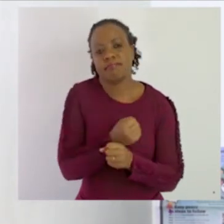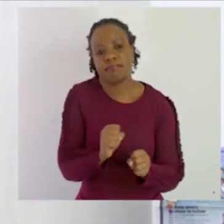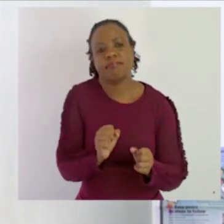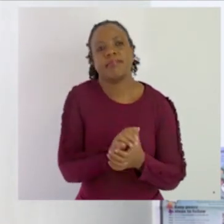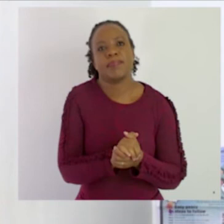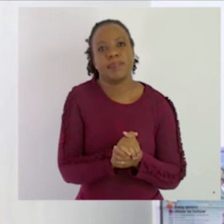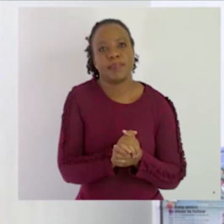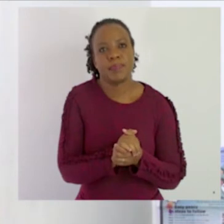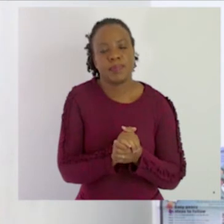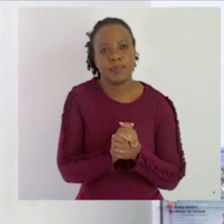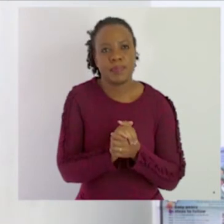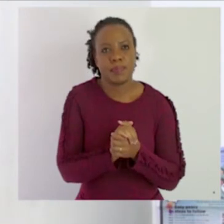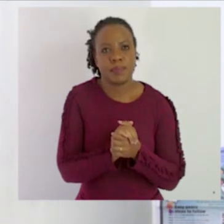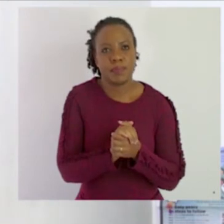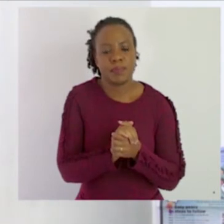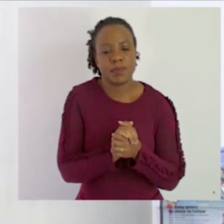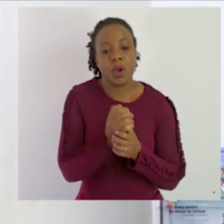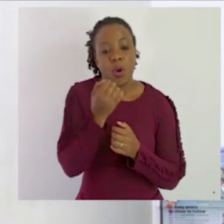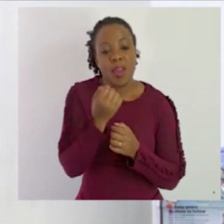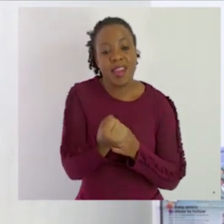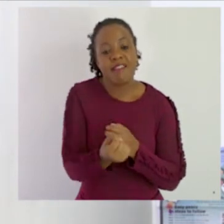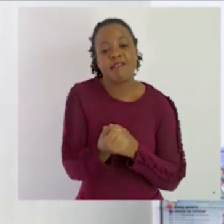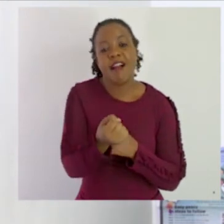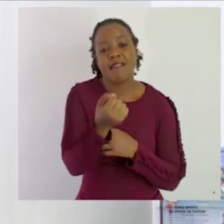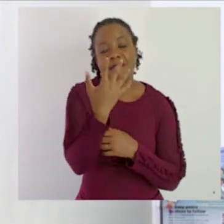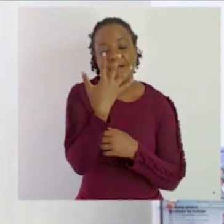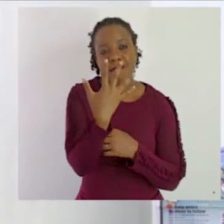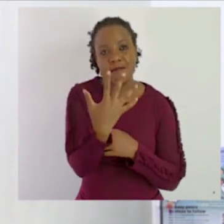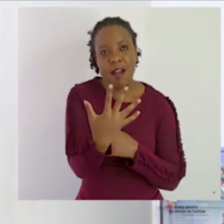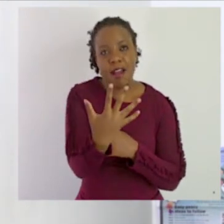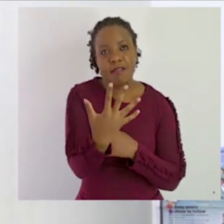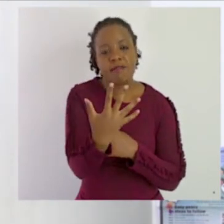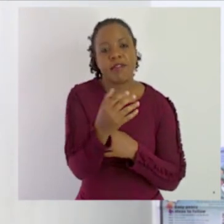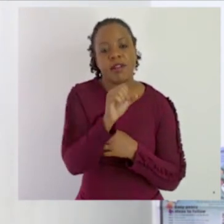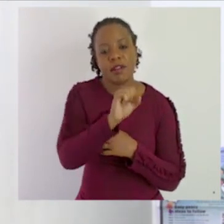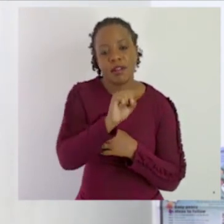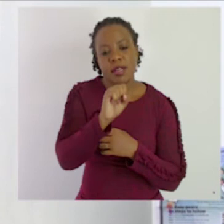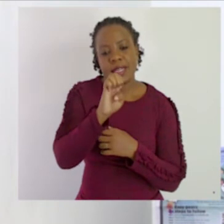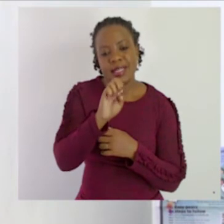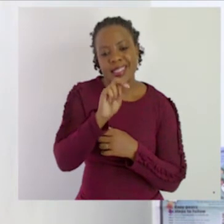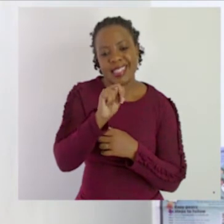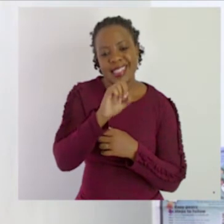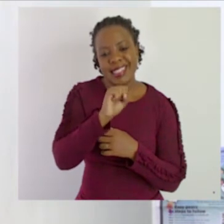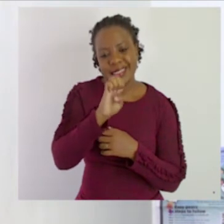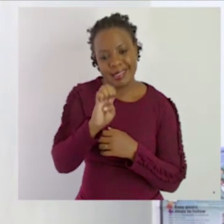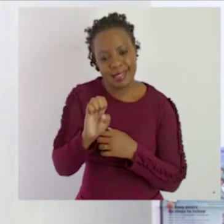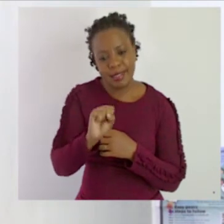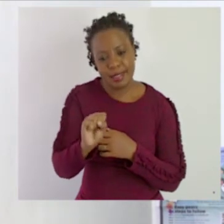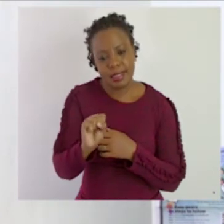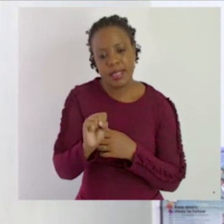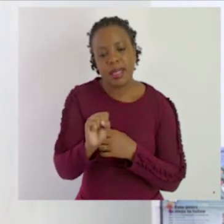the 5 senses that we have do not have anything to do with